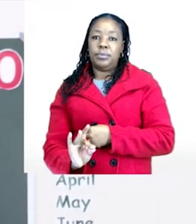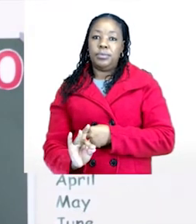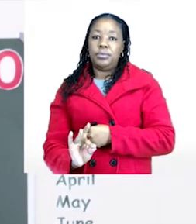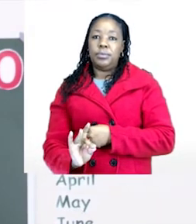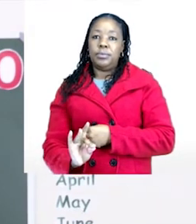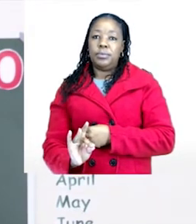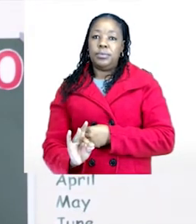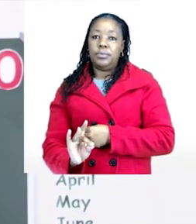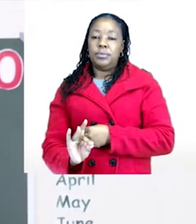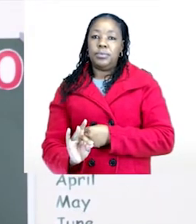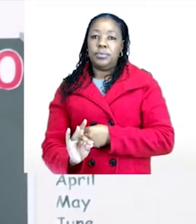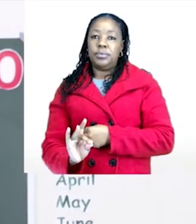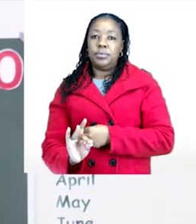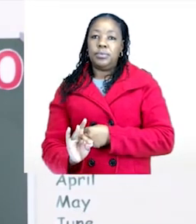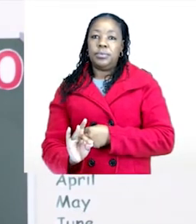8,